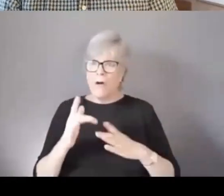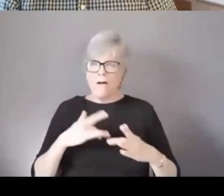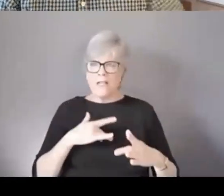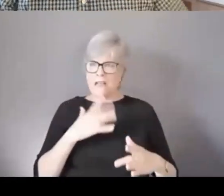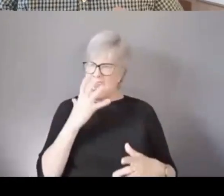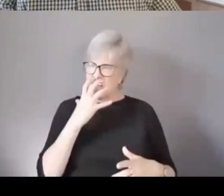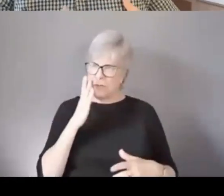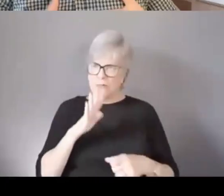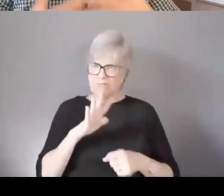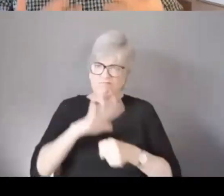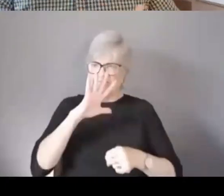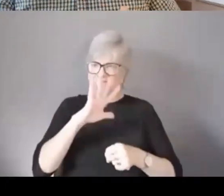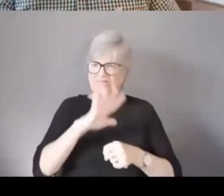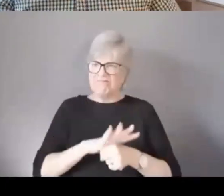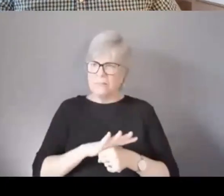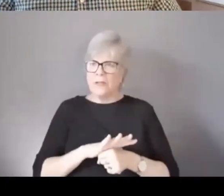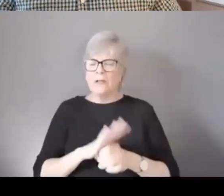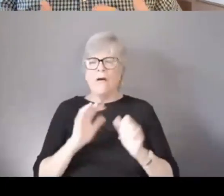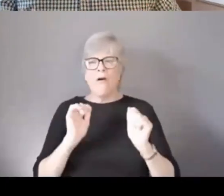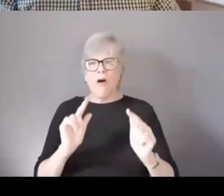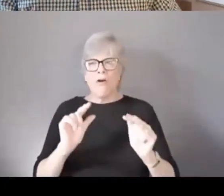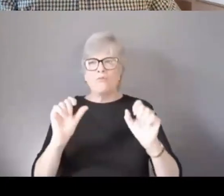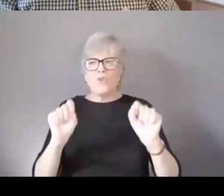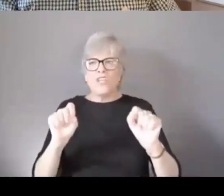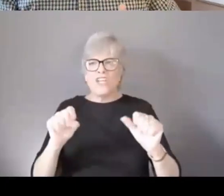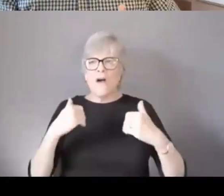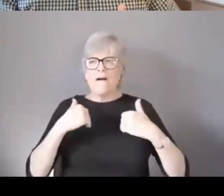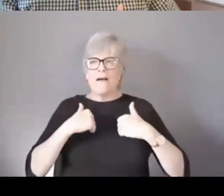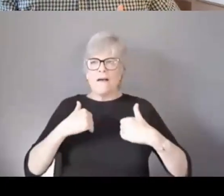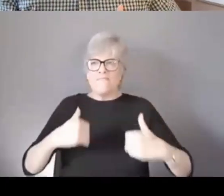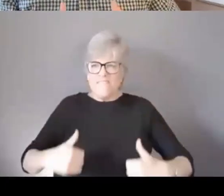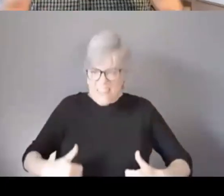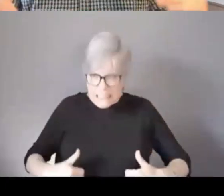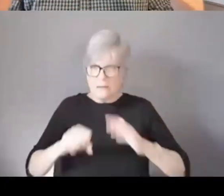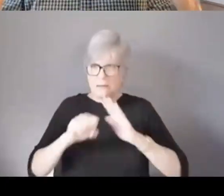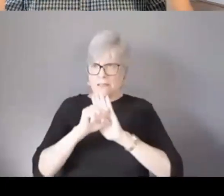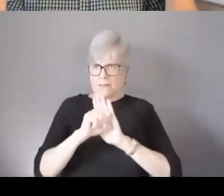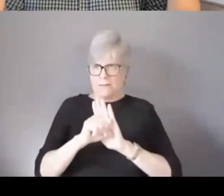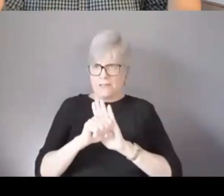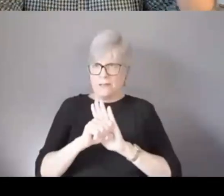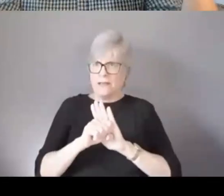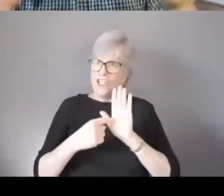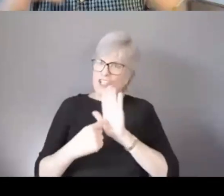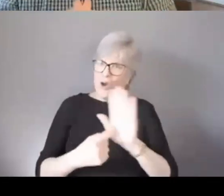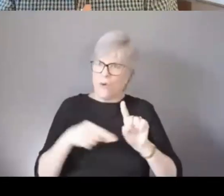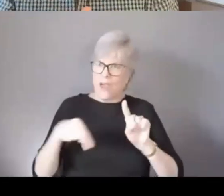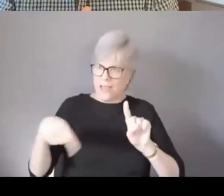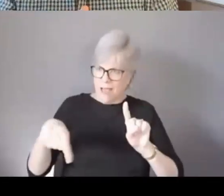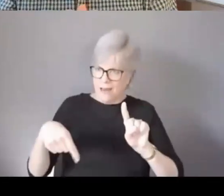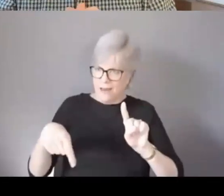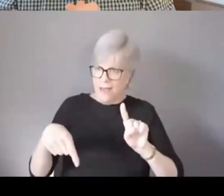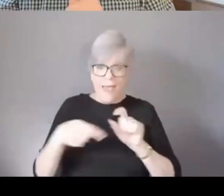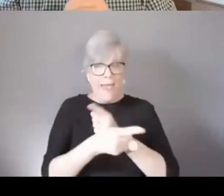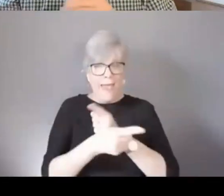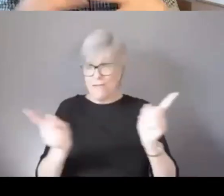going to explode. These are all potential physiological symptoms of anxiety that's happening. And so everyone's having a heightened experience of that right